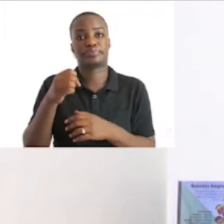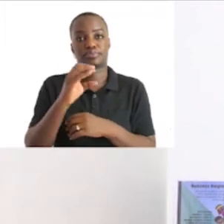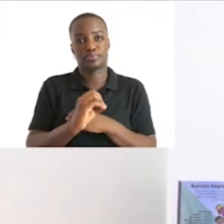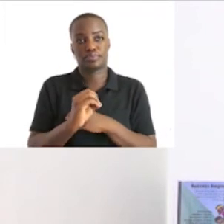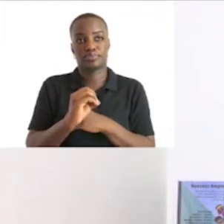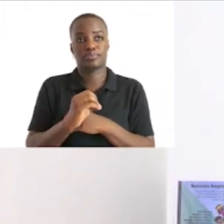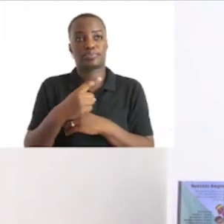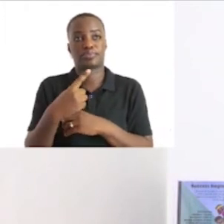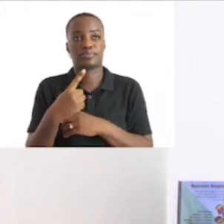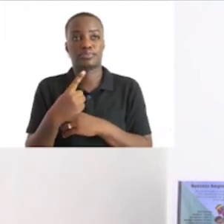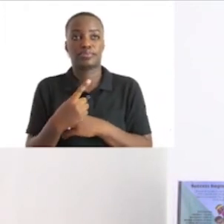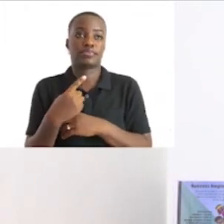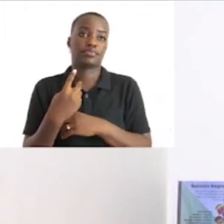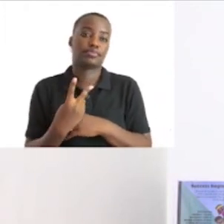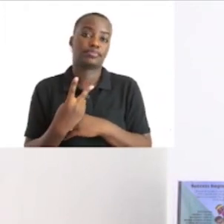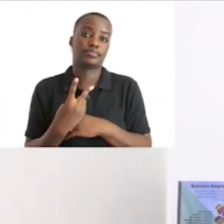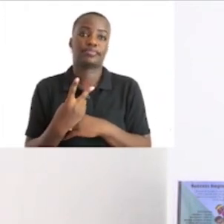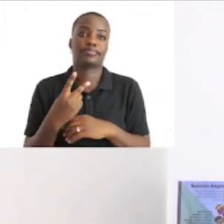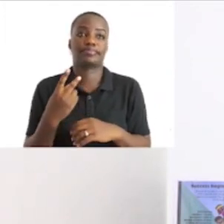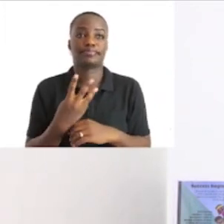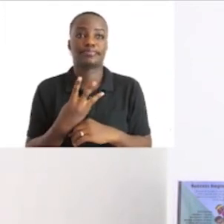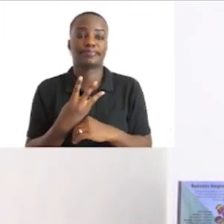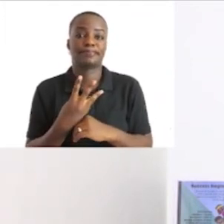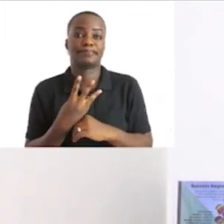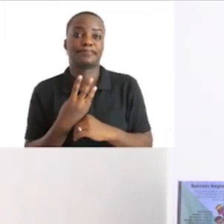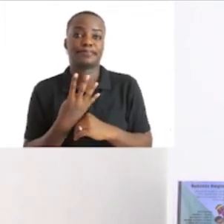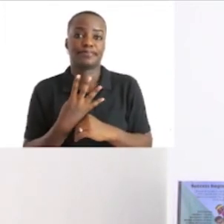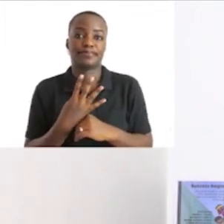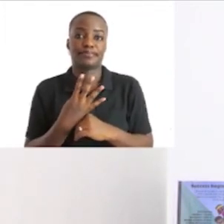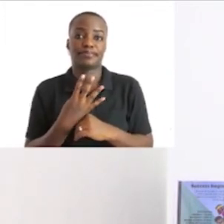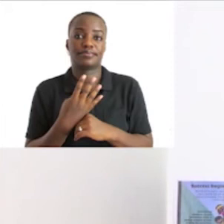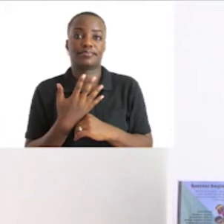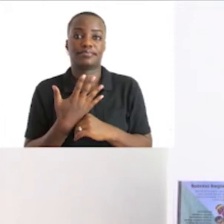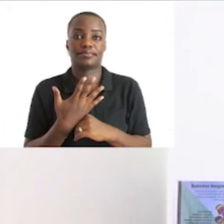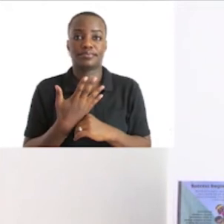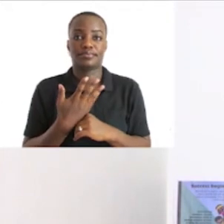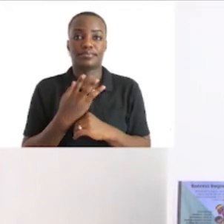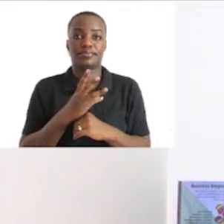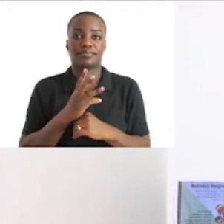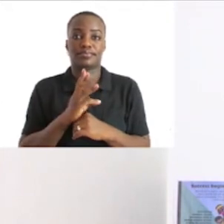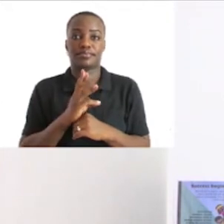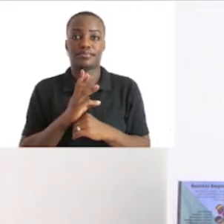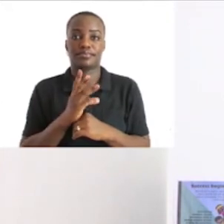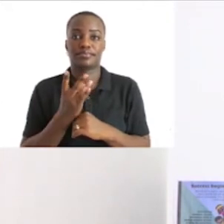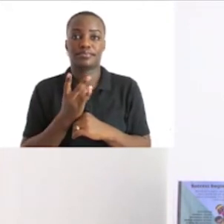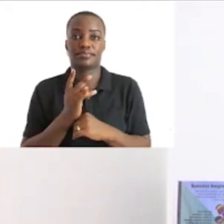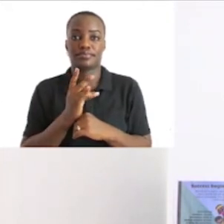0, 1, 2, 3, 4, 5,